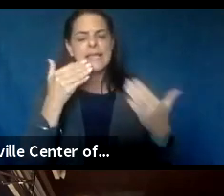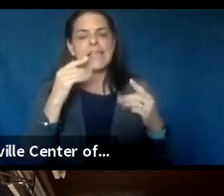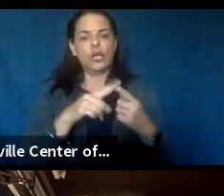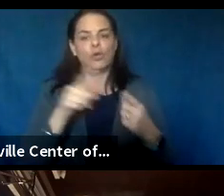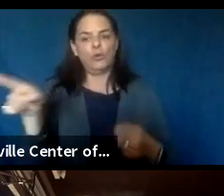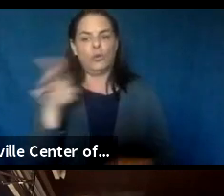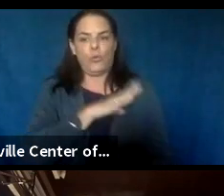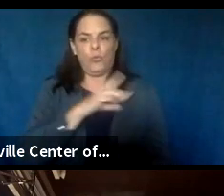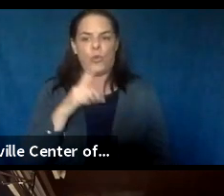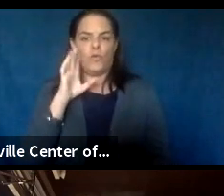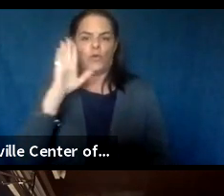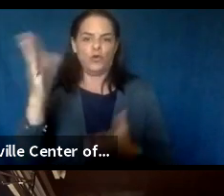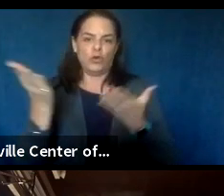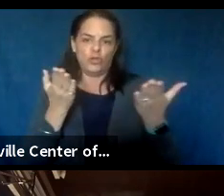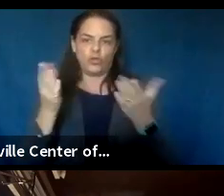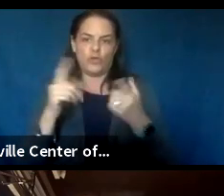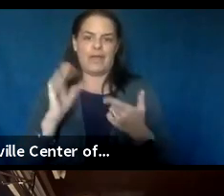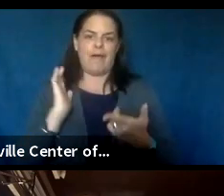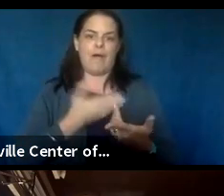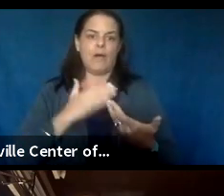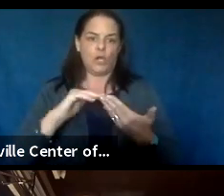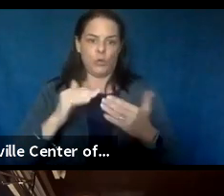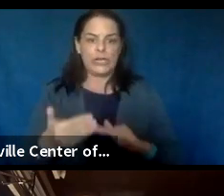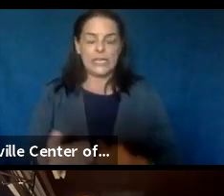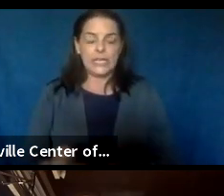board for your service to our community.